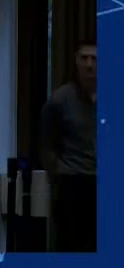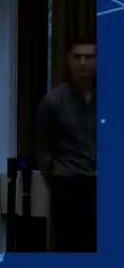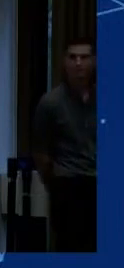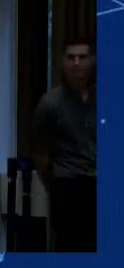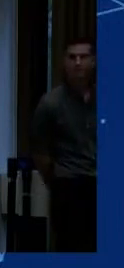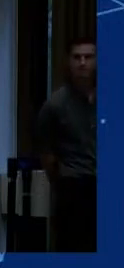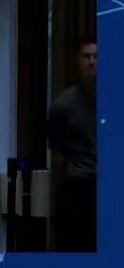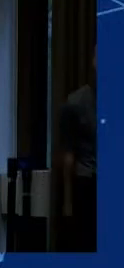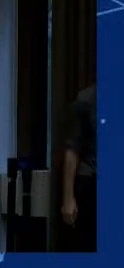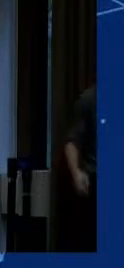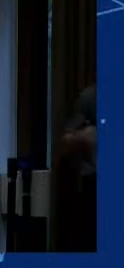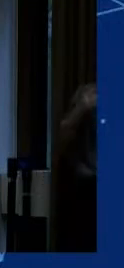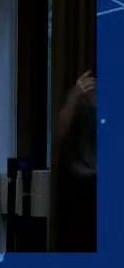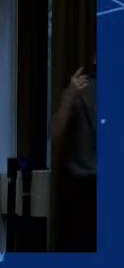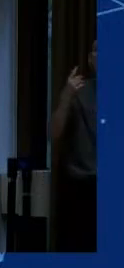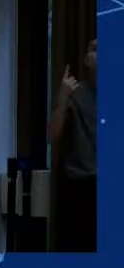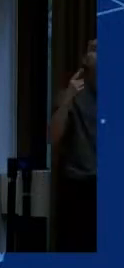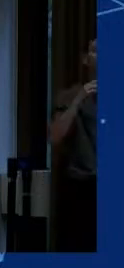one company